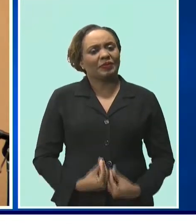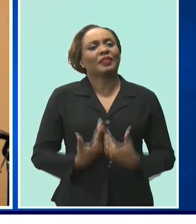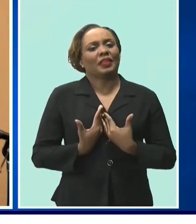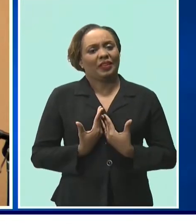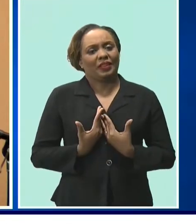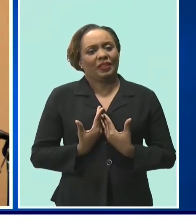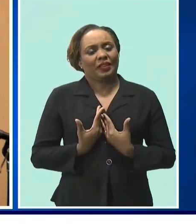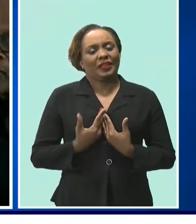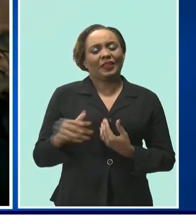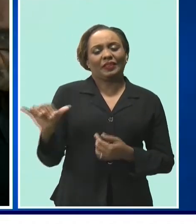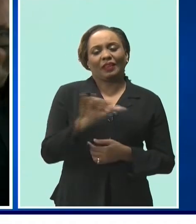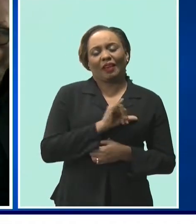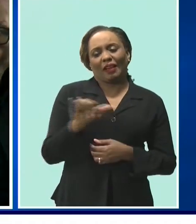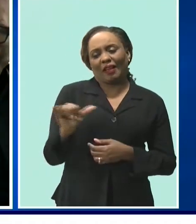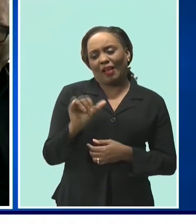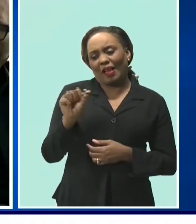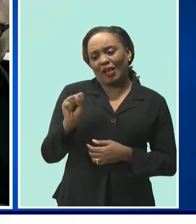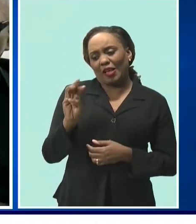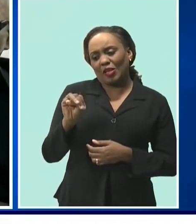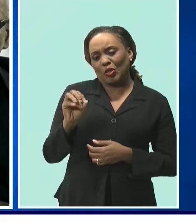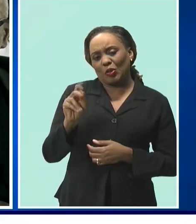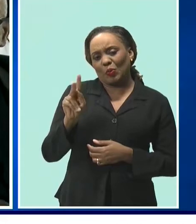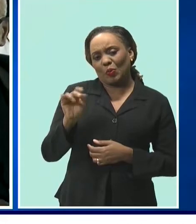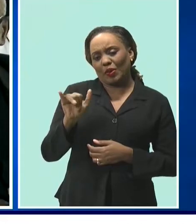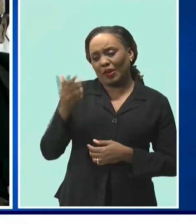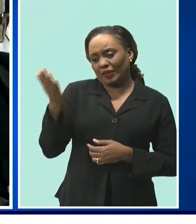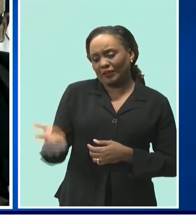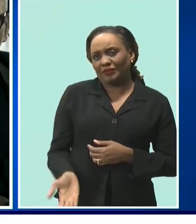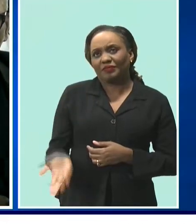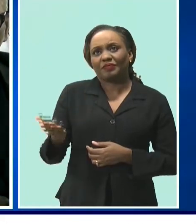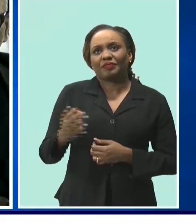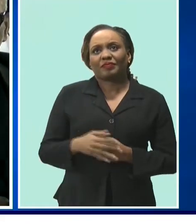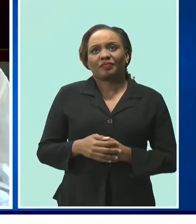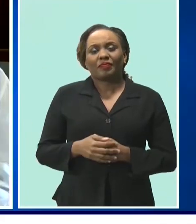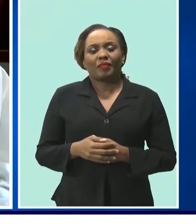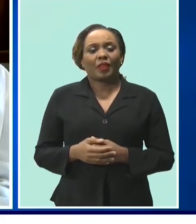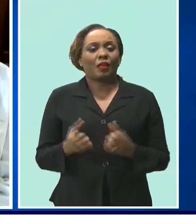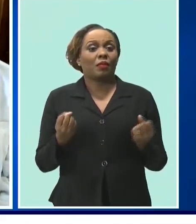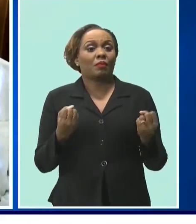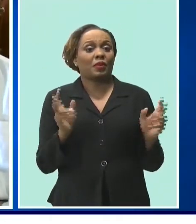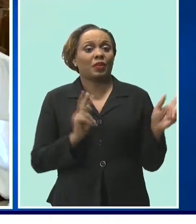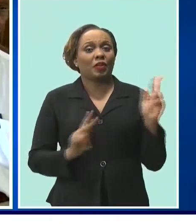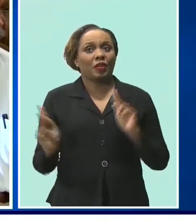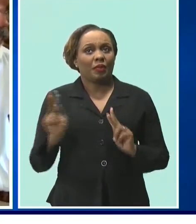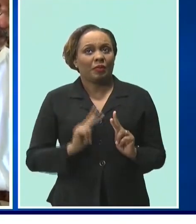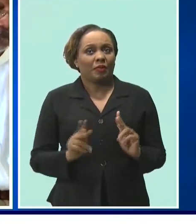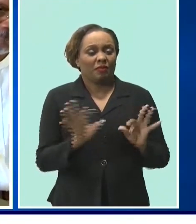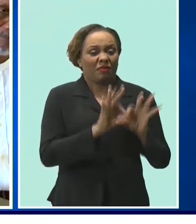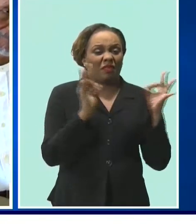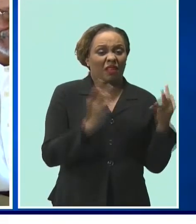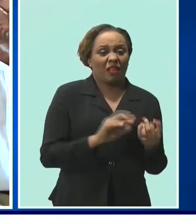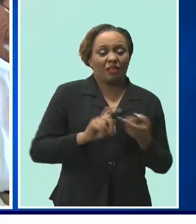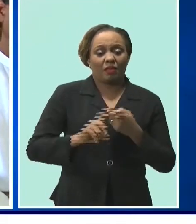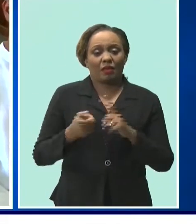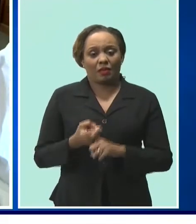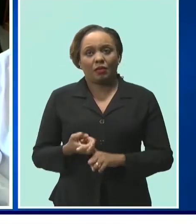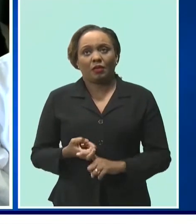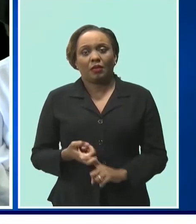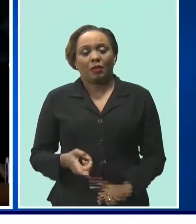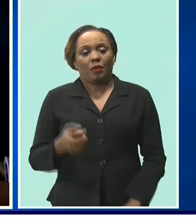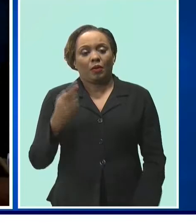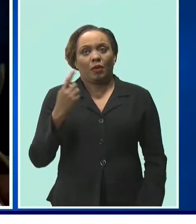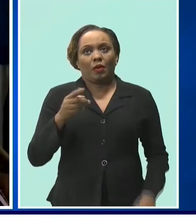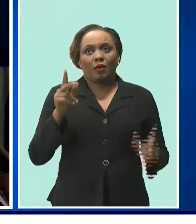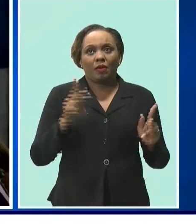to be the same. During the eulogy, comprising accounts from various family members and friends, Dr. Sharon Marshall